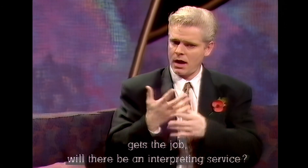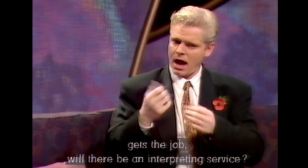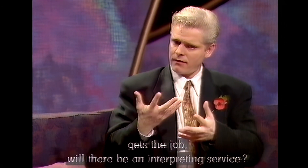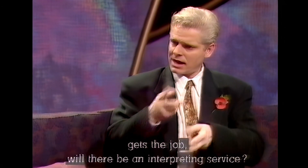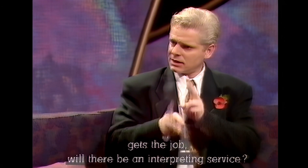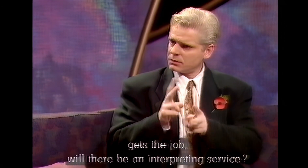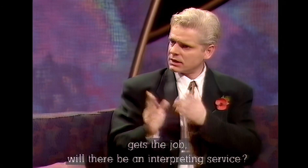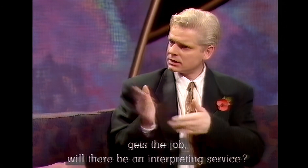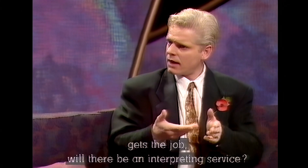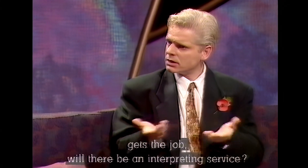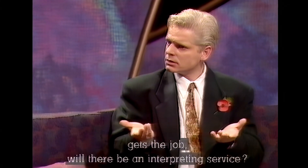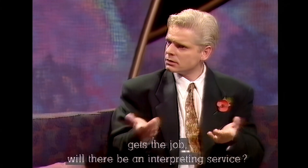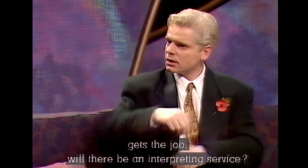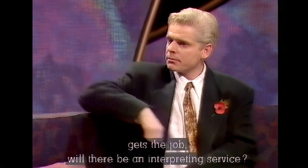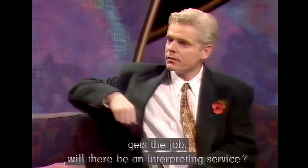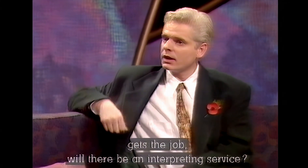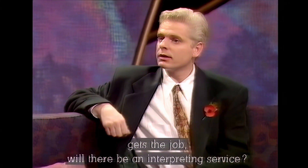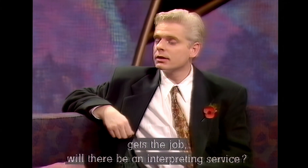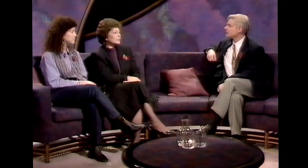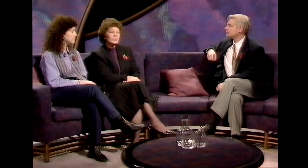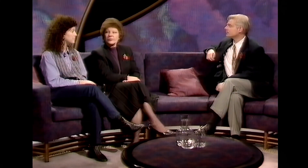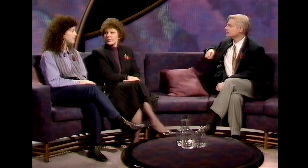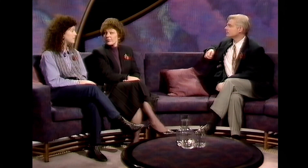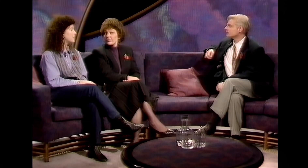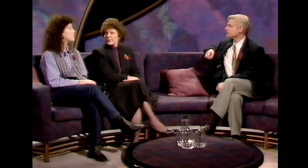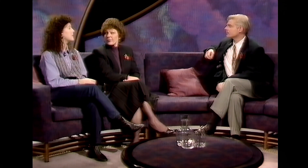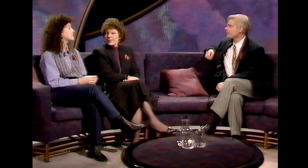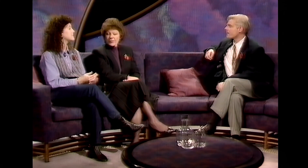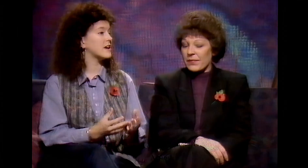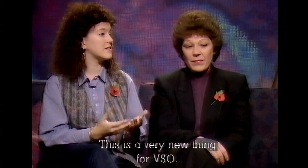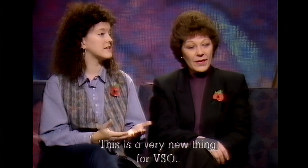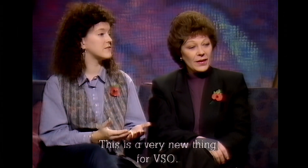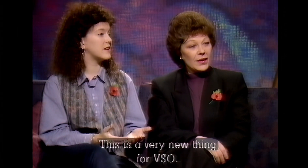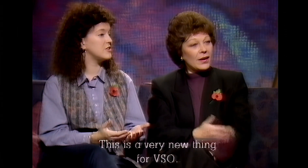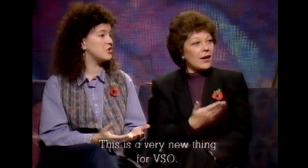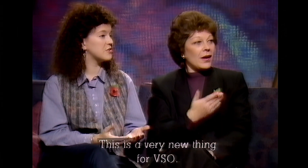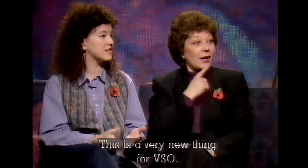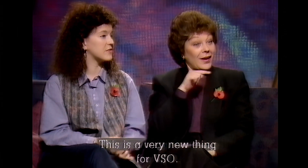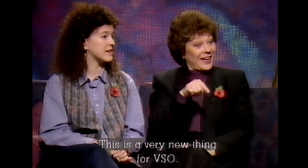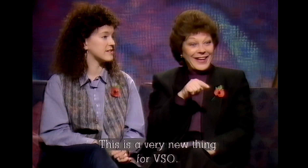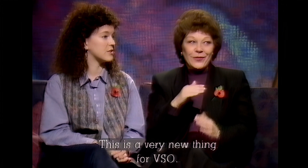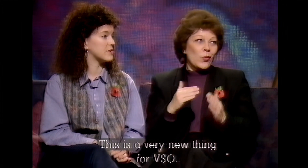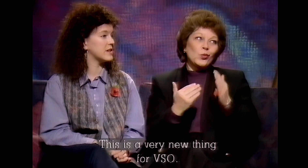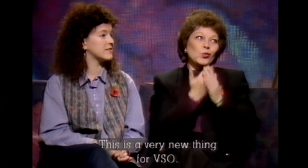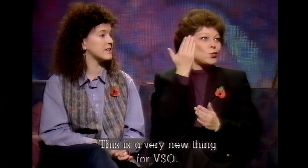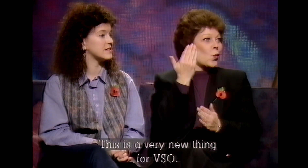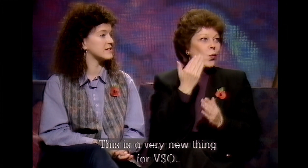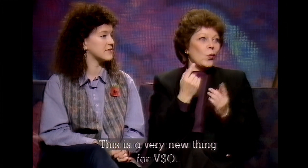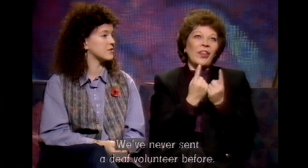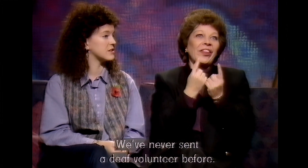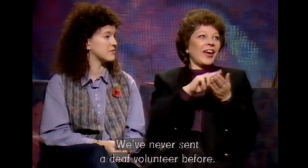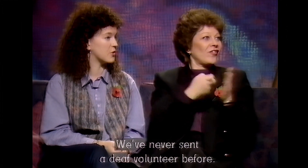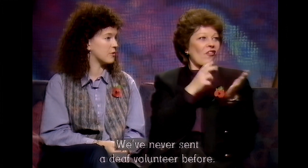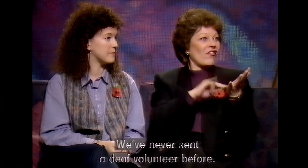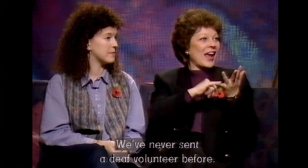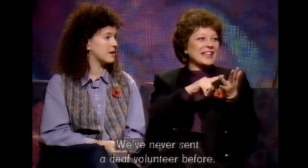OK, but if a deaf person gets this job, are they going to have an interpreting service provided? Well, this is a very new thing for VSO. We've never sent a